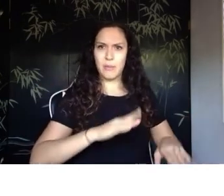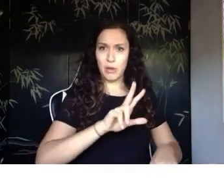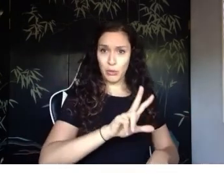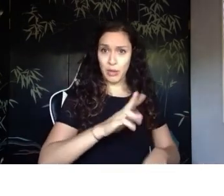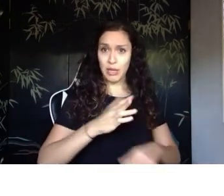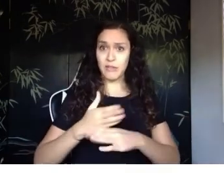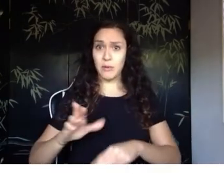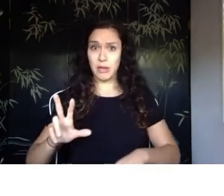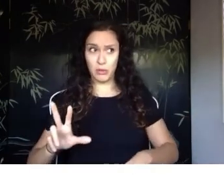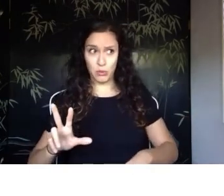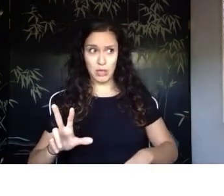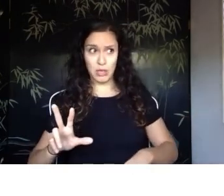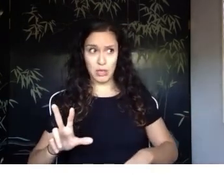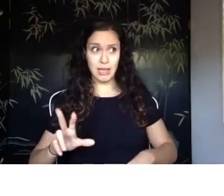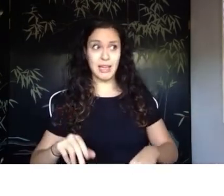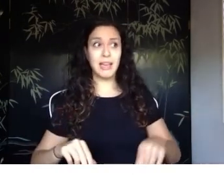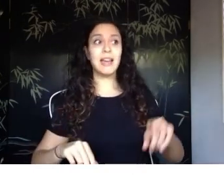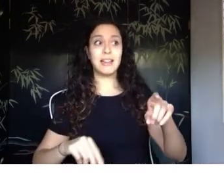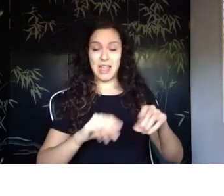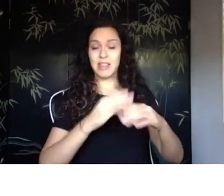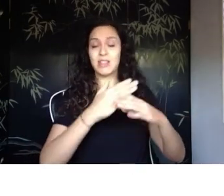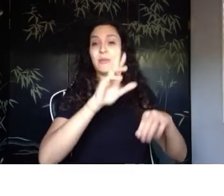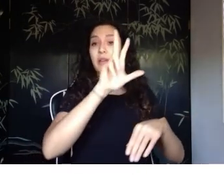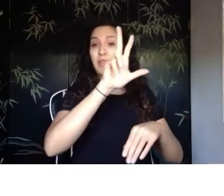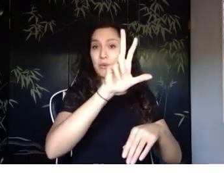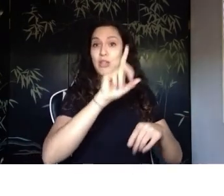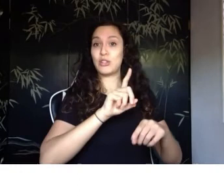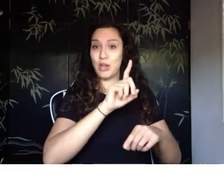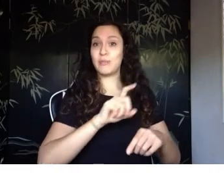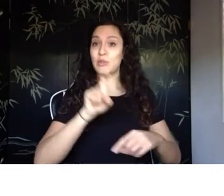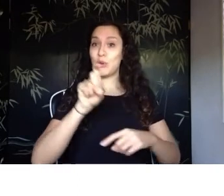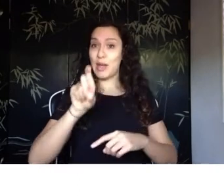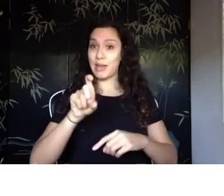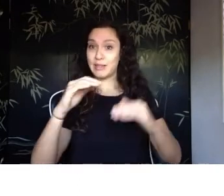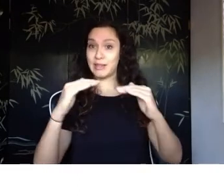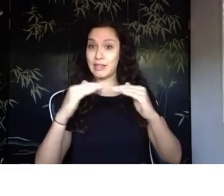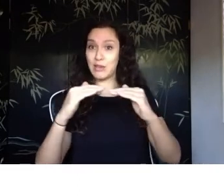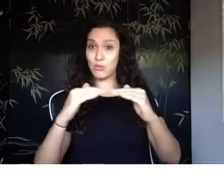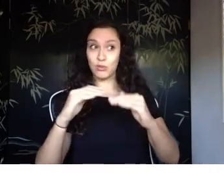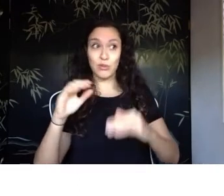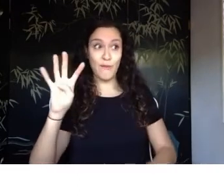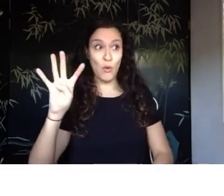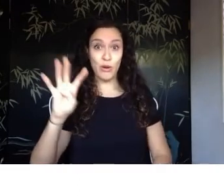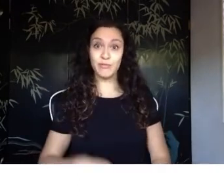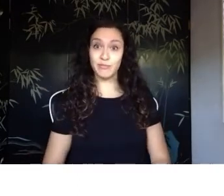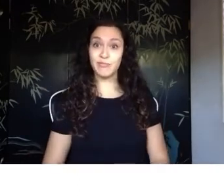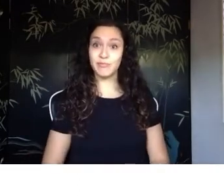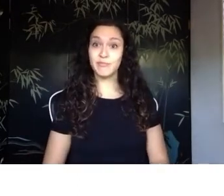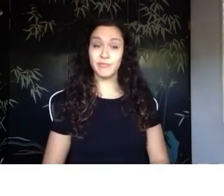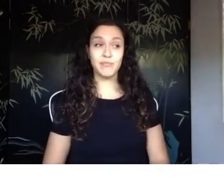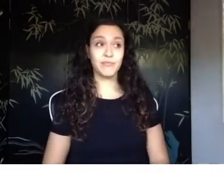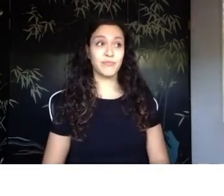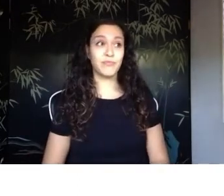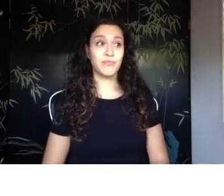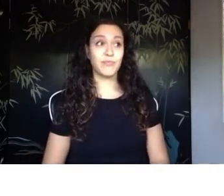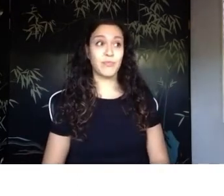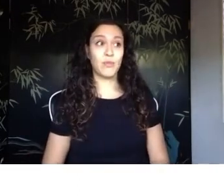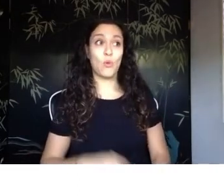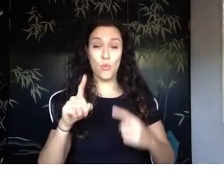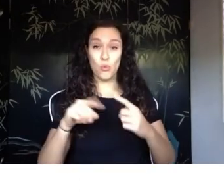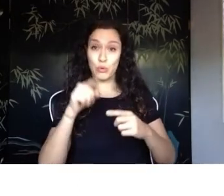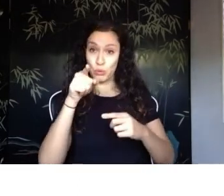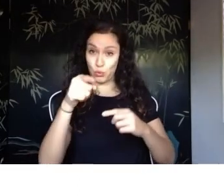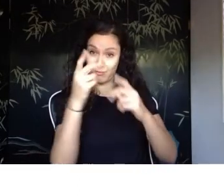to 6? Okay, divide by 3, divide by 3, x equals 4. There we